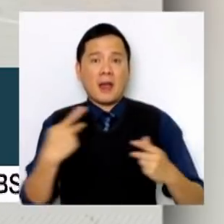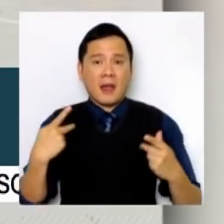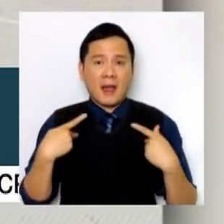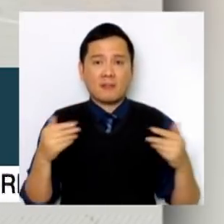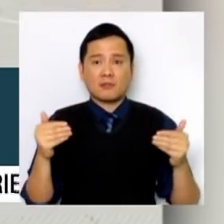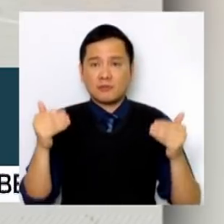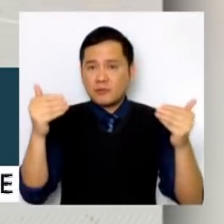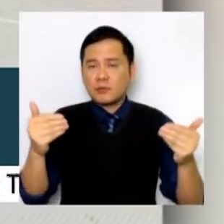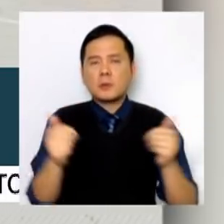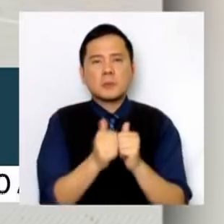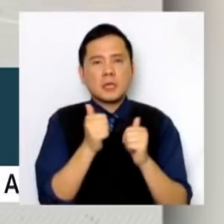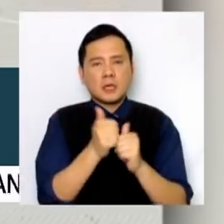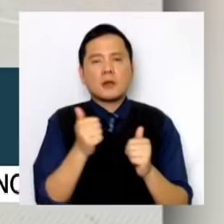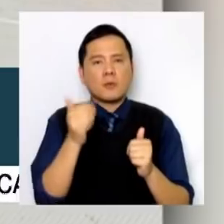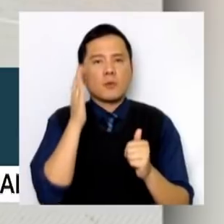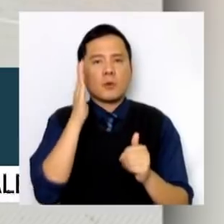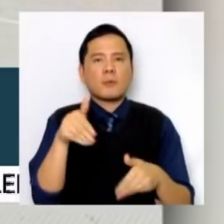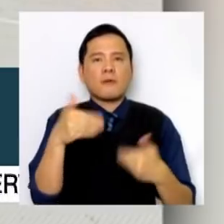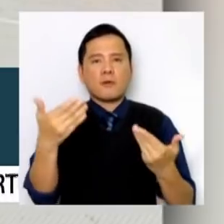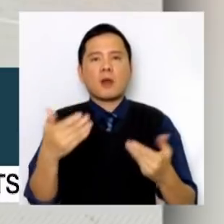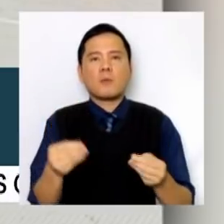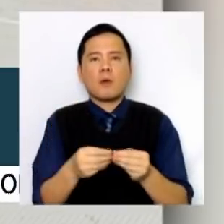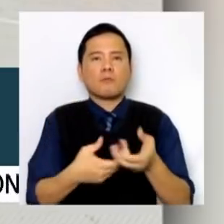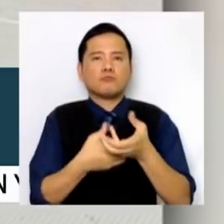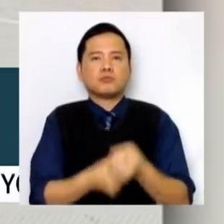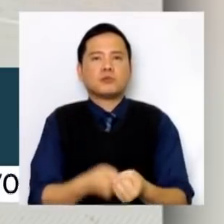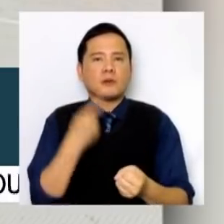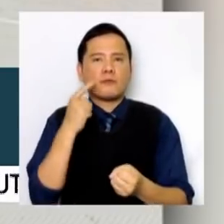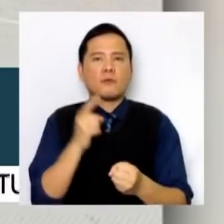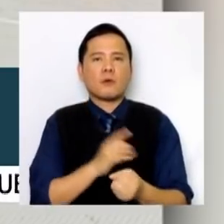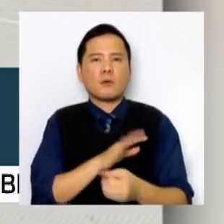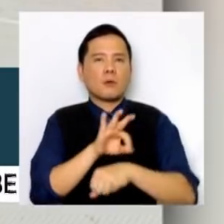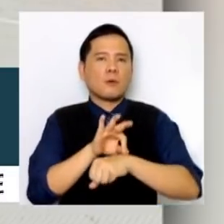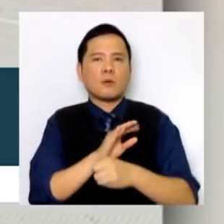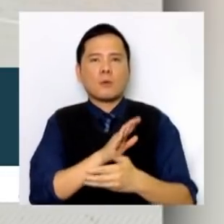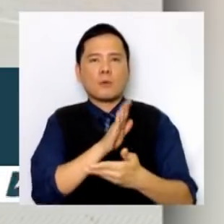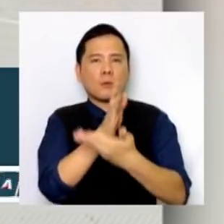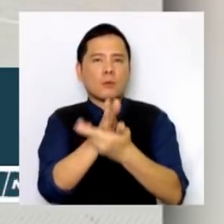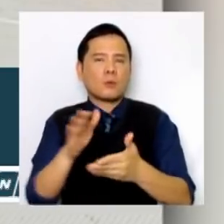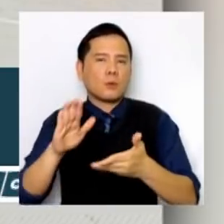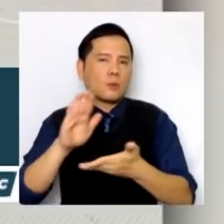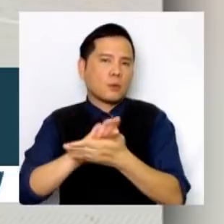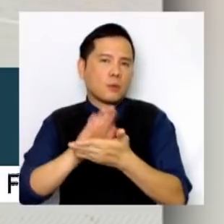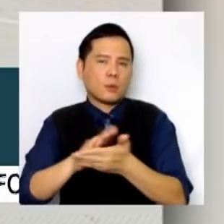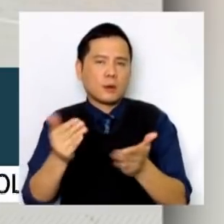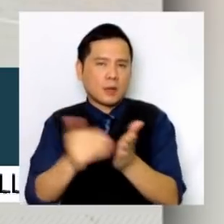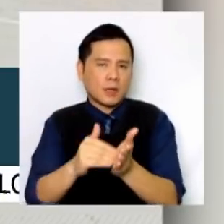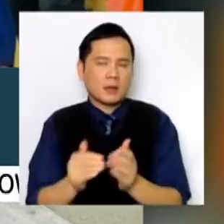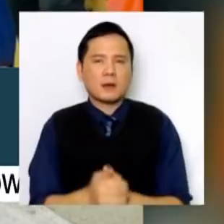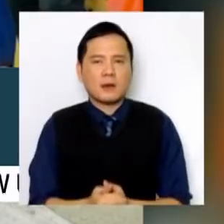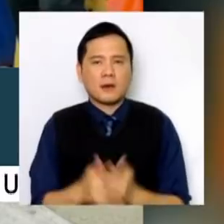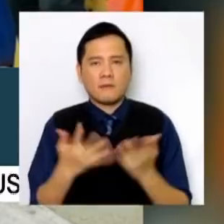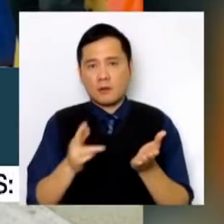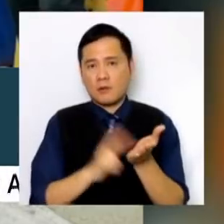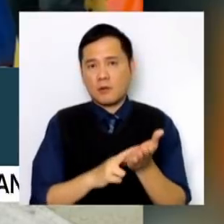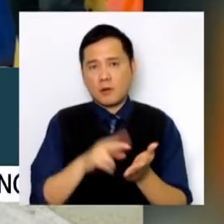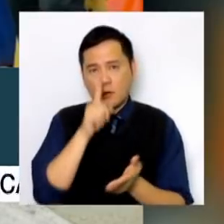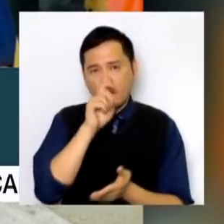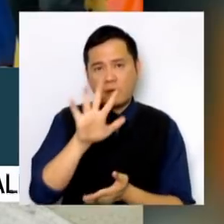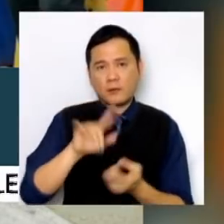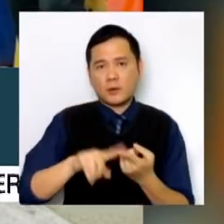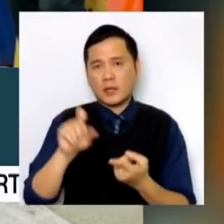the confidence to send them back to school. The mayor also hopes to finish the vaccination of registered 5 to 11-year-old children in a